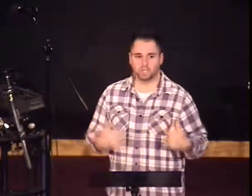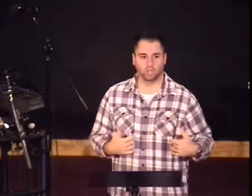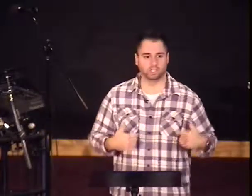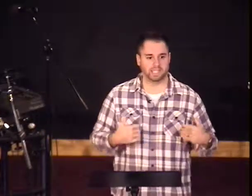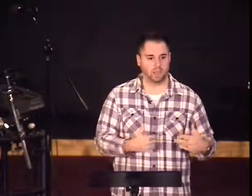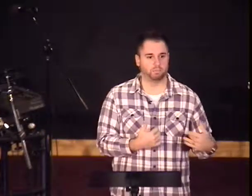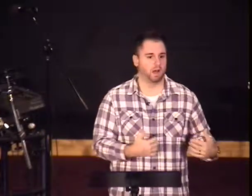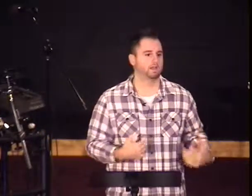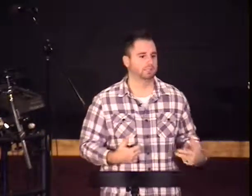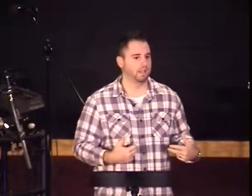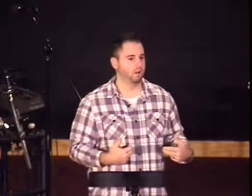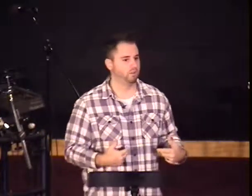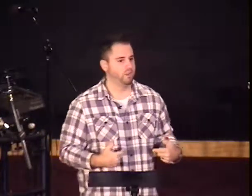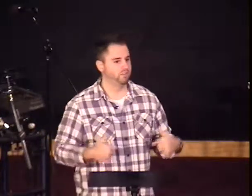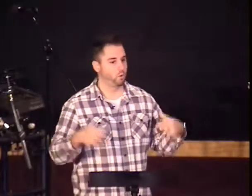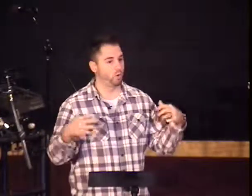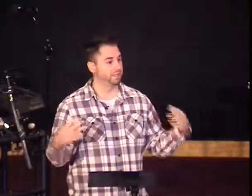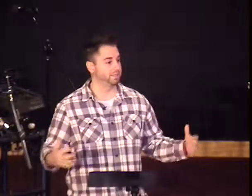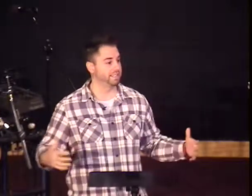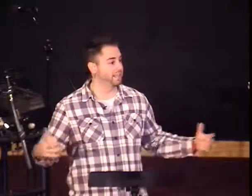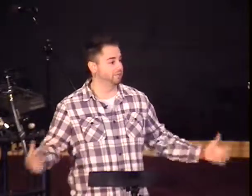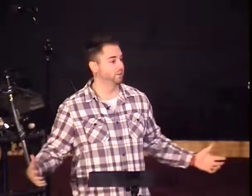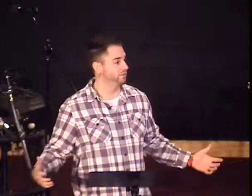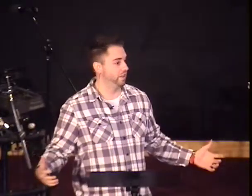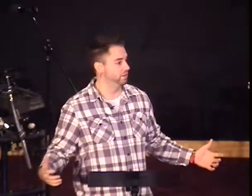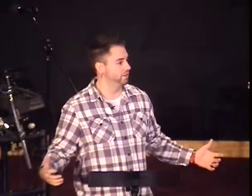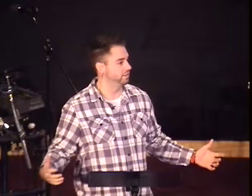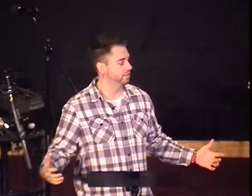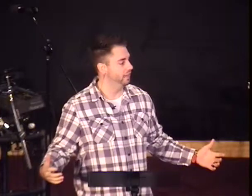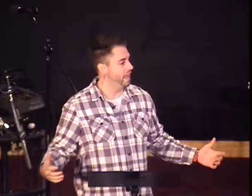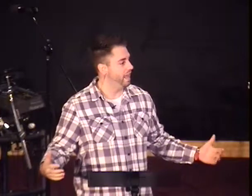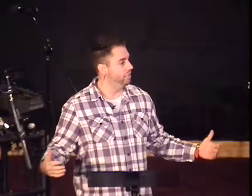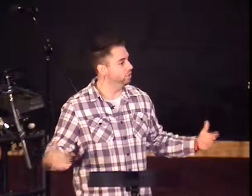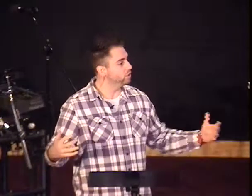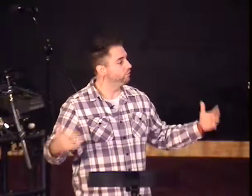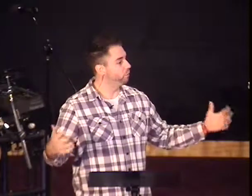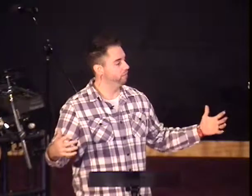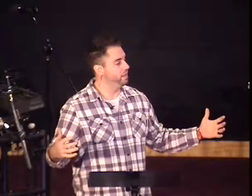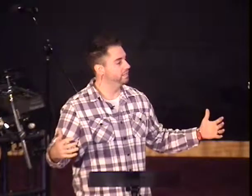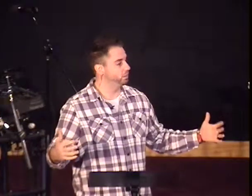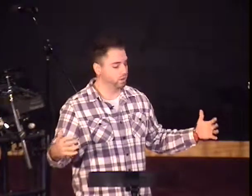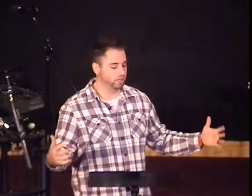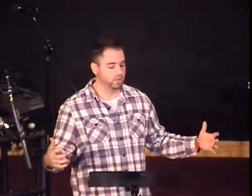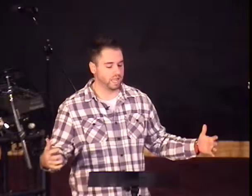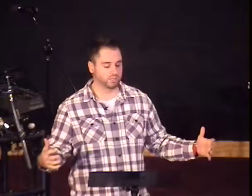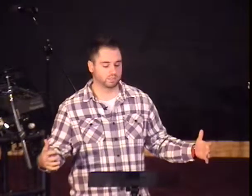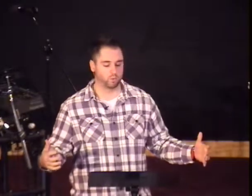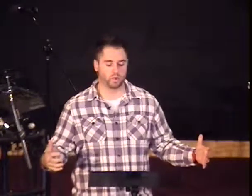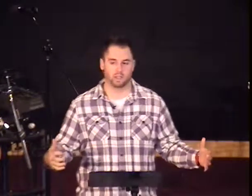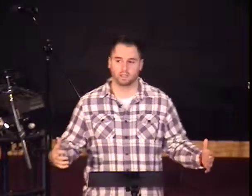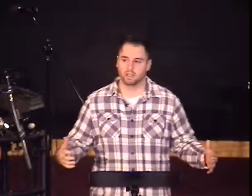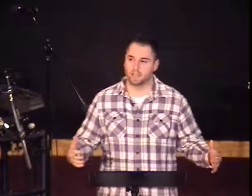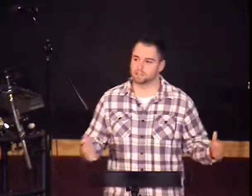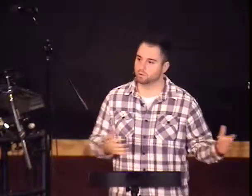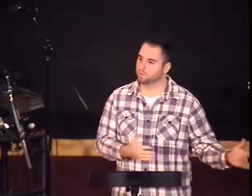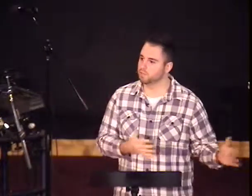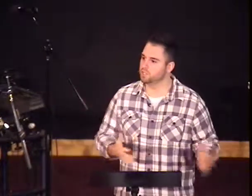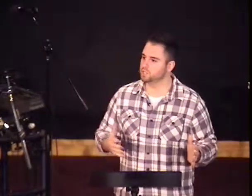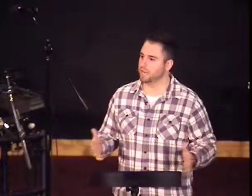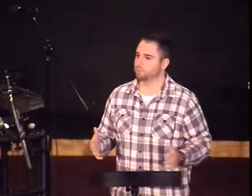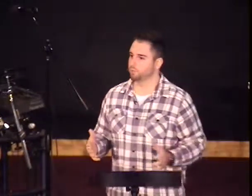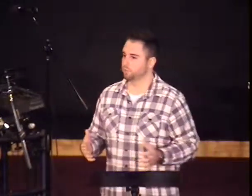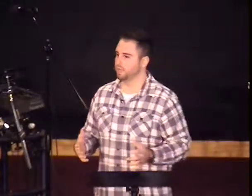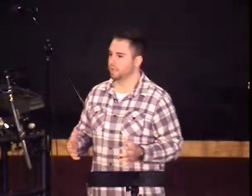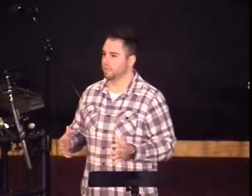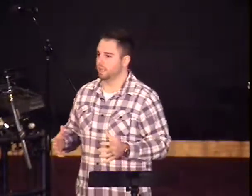really looked down upon himself for his mistakes and for his failures. And those are the four things that we're going to look at this morning. And so in